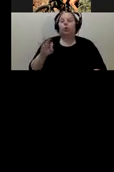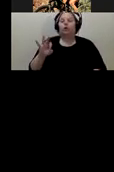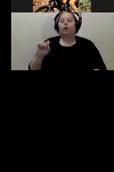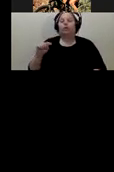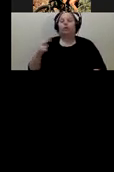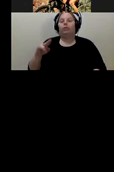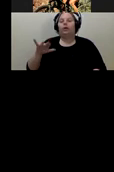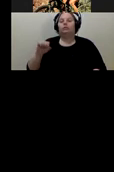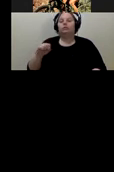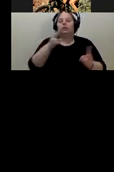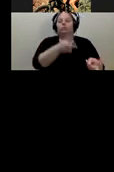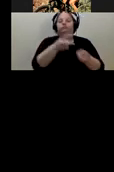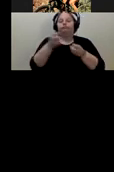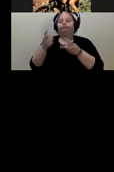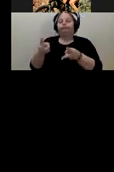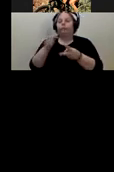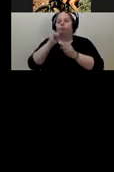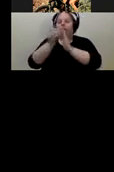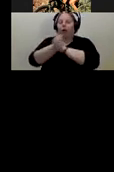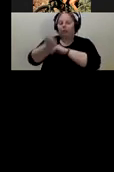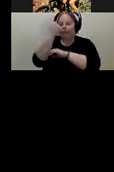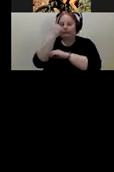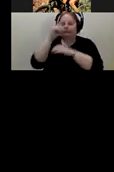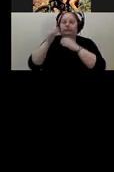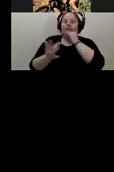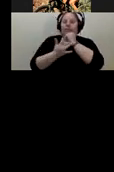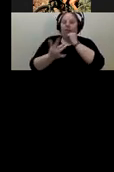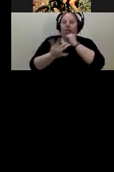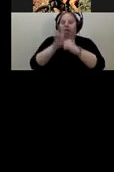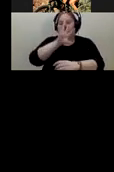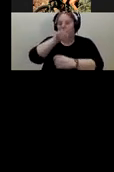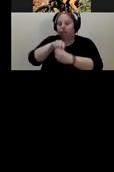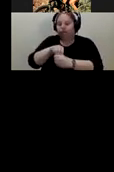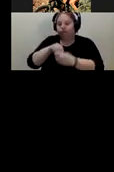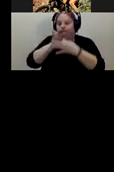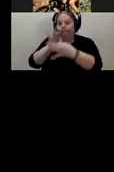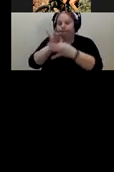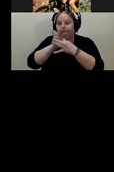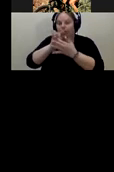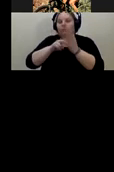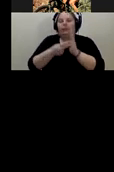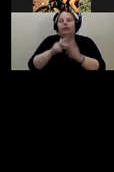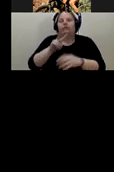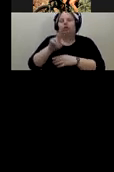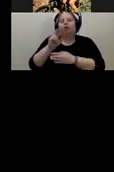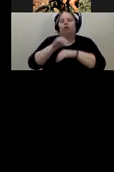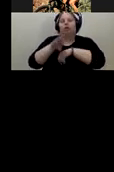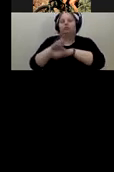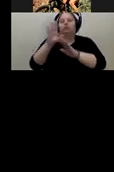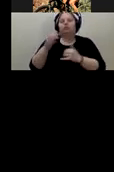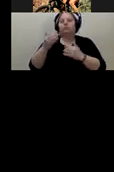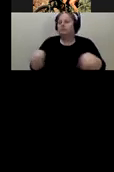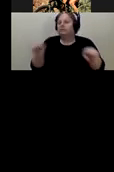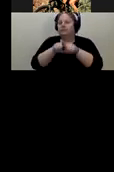there. It's the issue of competence. When technology is used in the counseling relationship, rehab counselors are held to the same level of